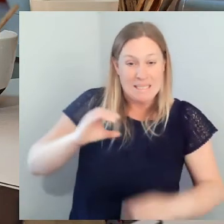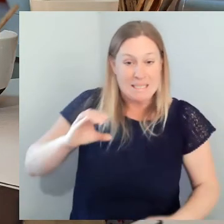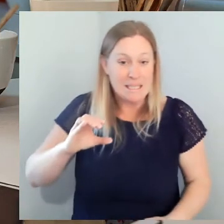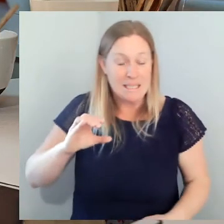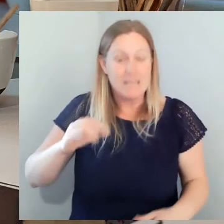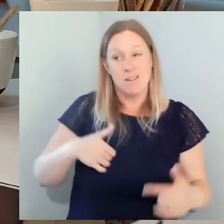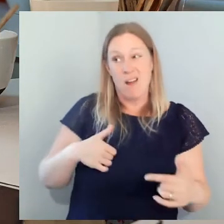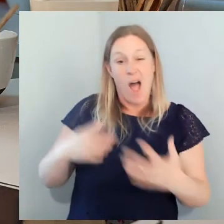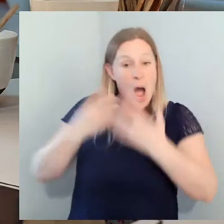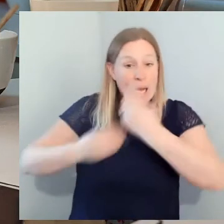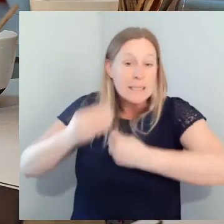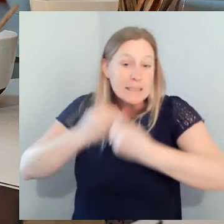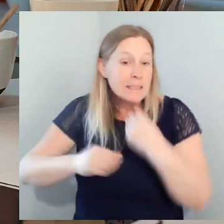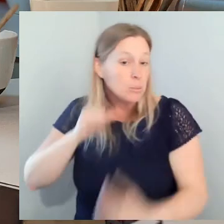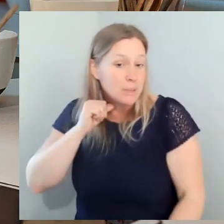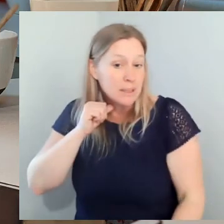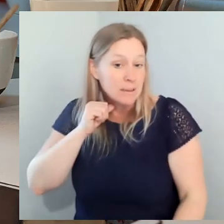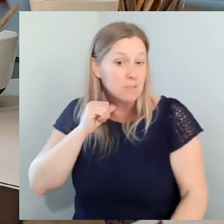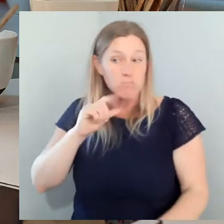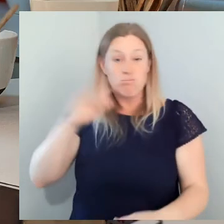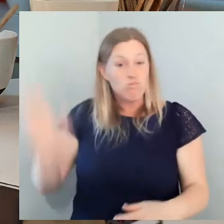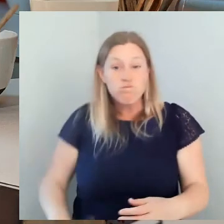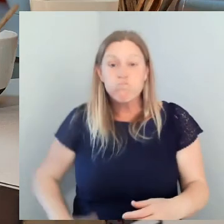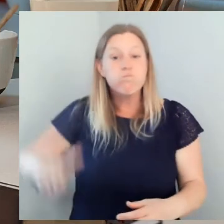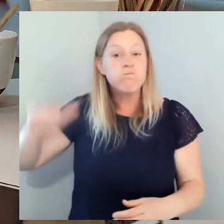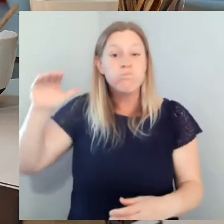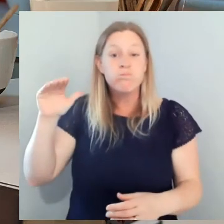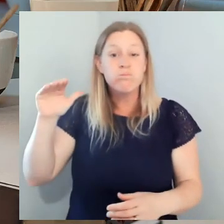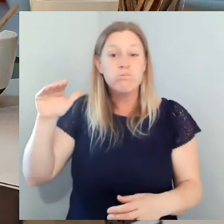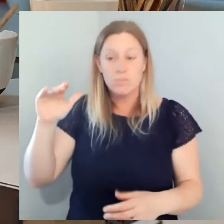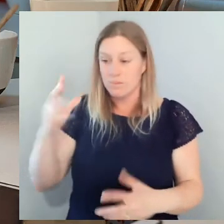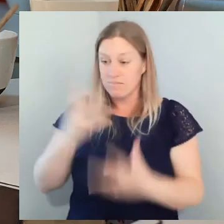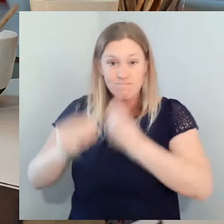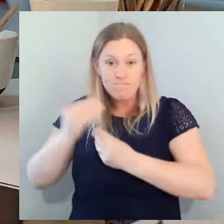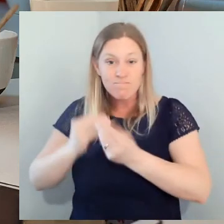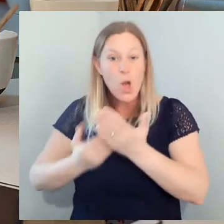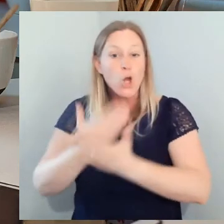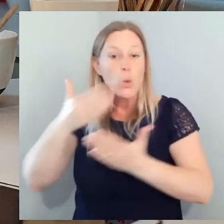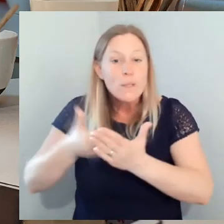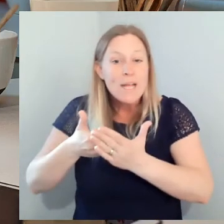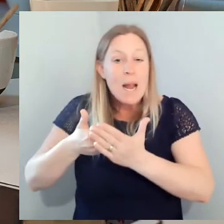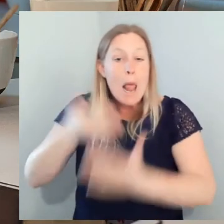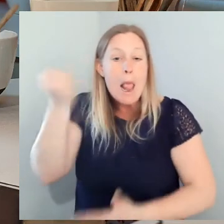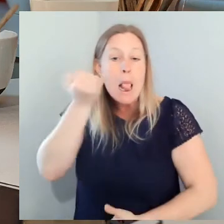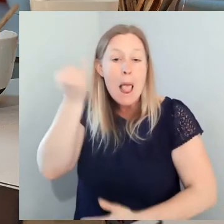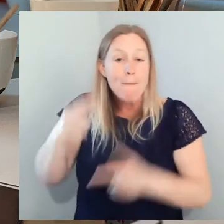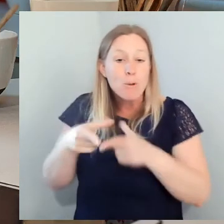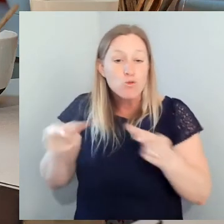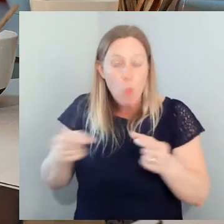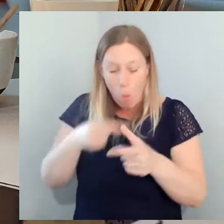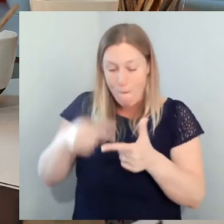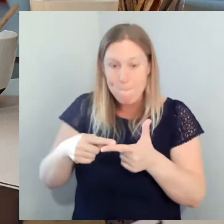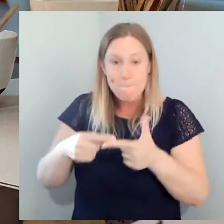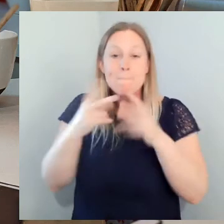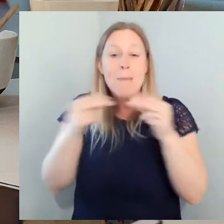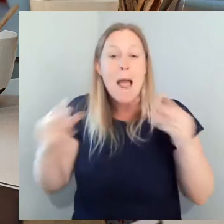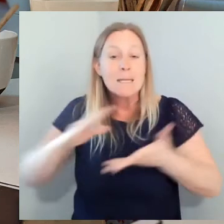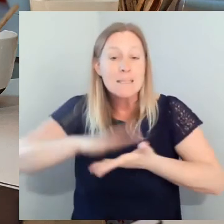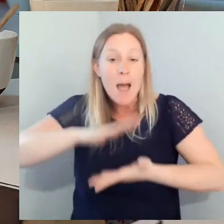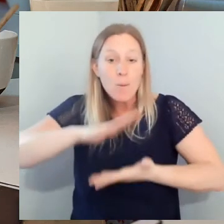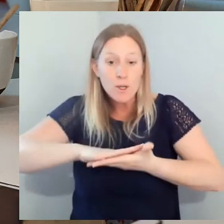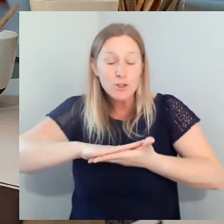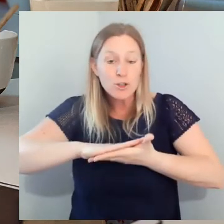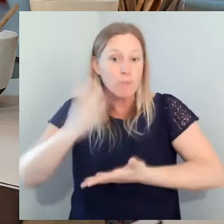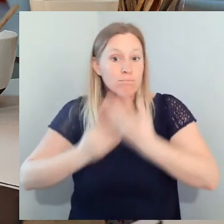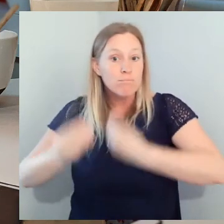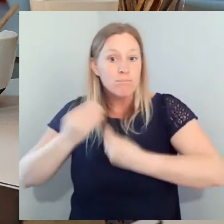non-PC, I should admit I am a carnivore. That's right, always have been. Raised on New Zealand lamb chops and lots